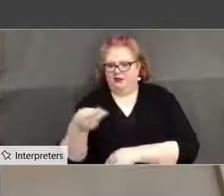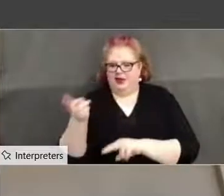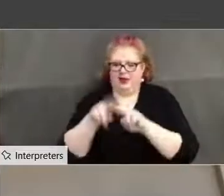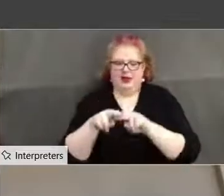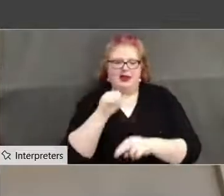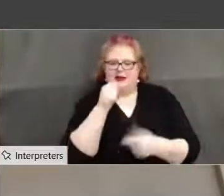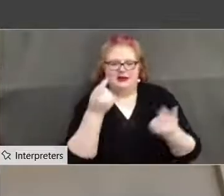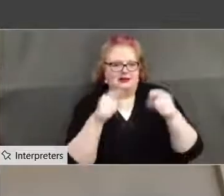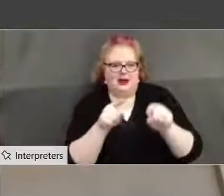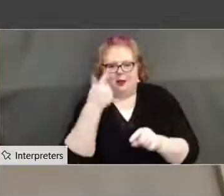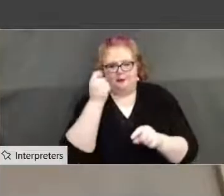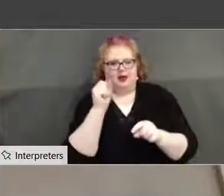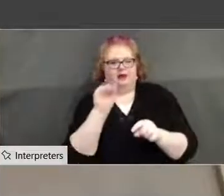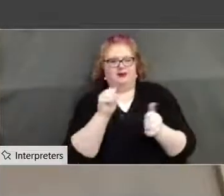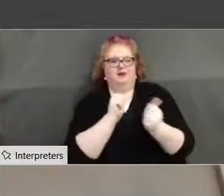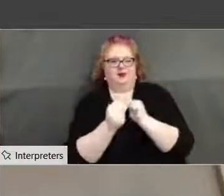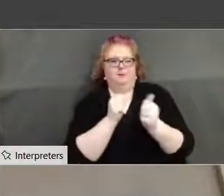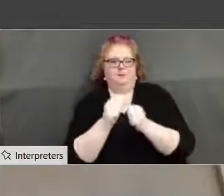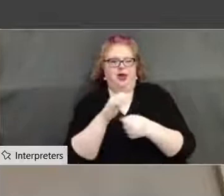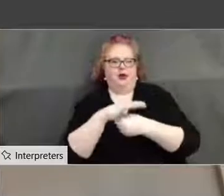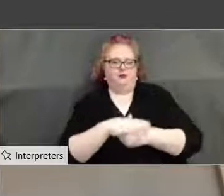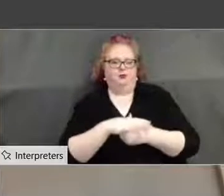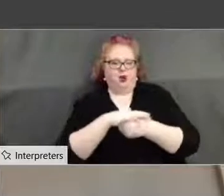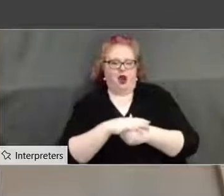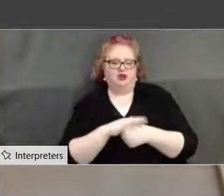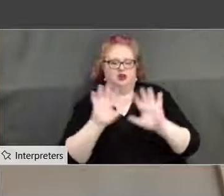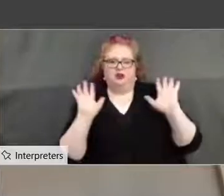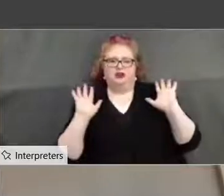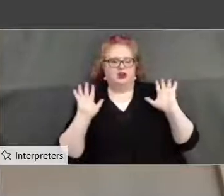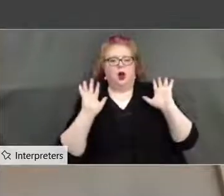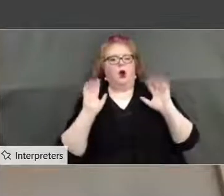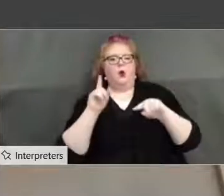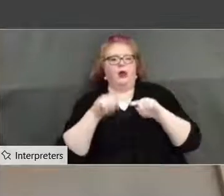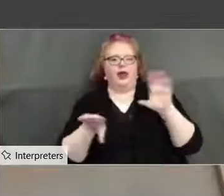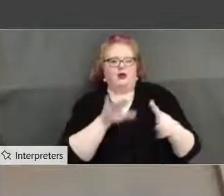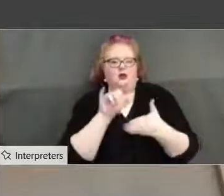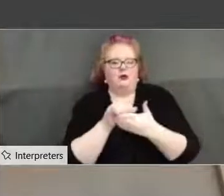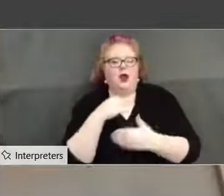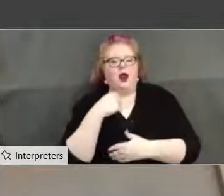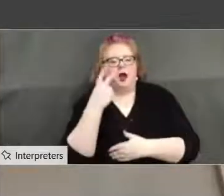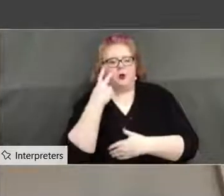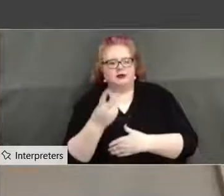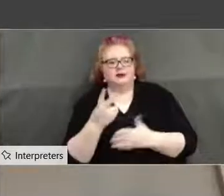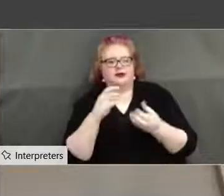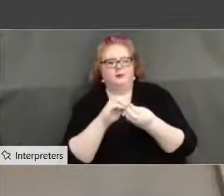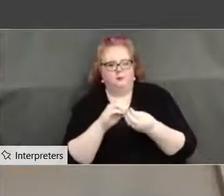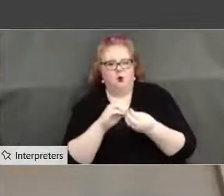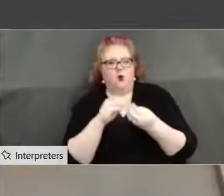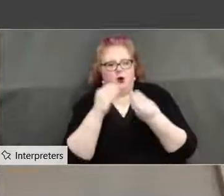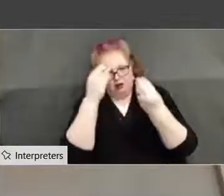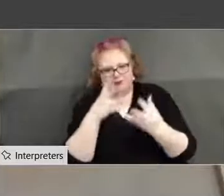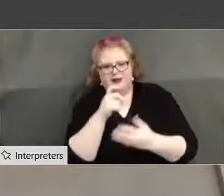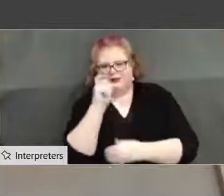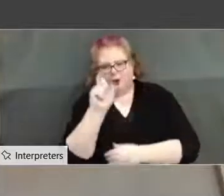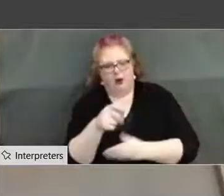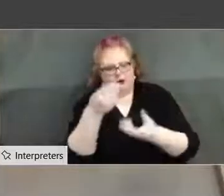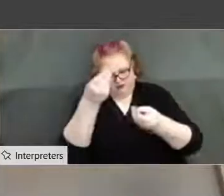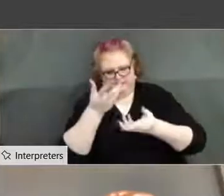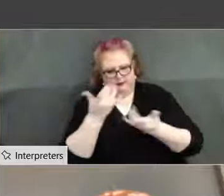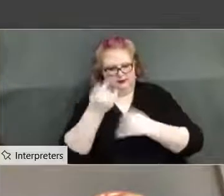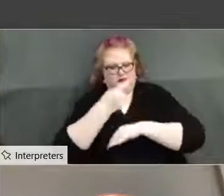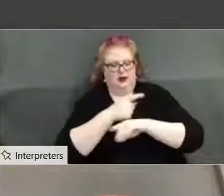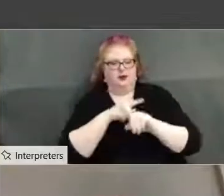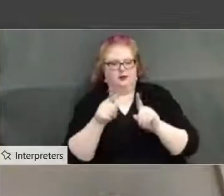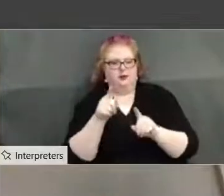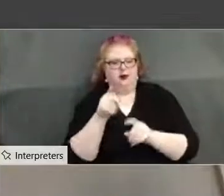But, and that's something I think that I would like to see some information on that. It doesn't have to be given to us today, but that's the